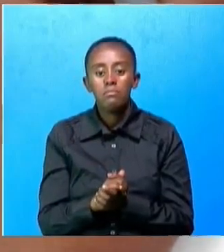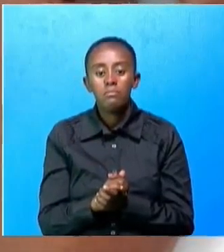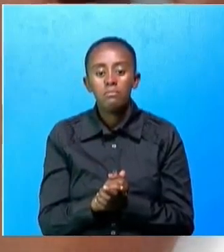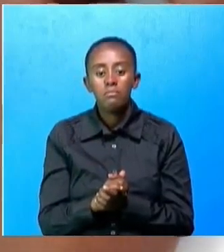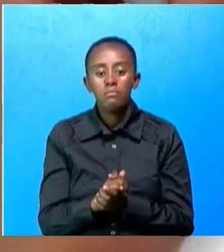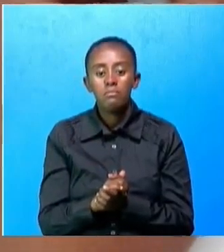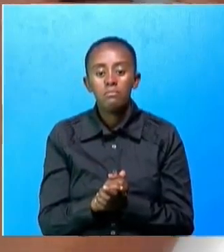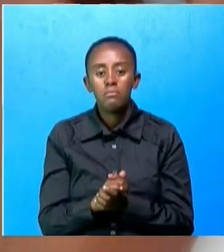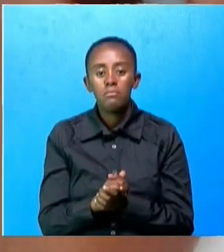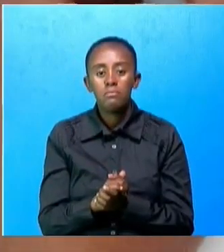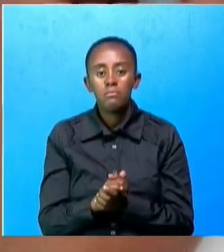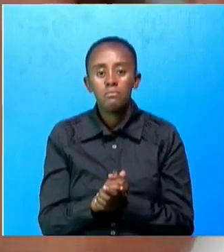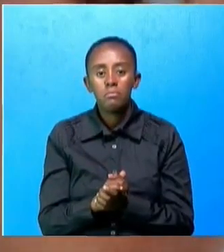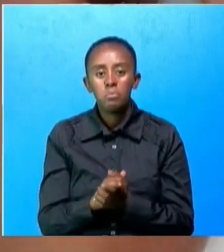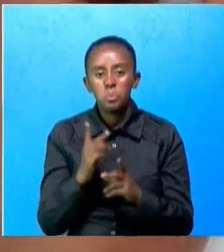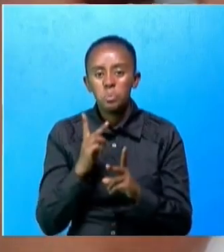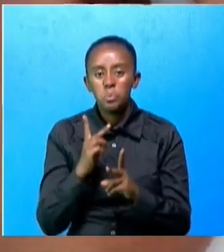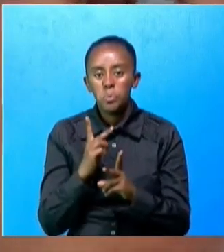stay unhealthy.